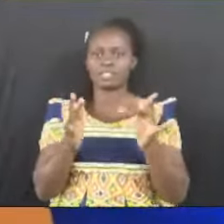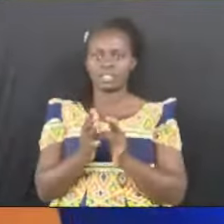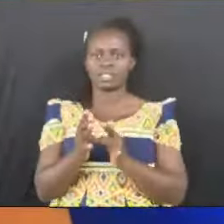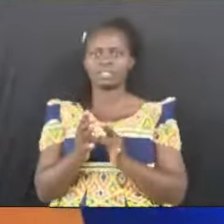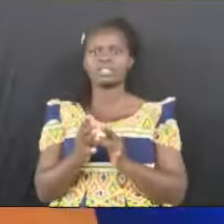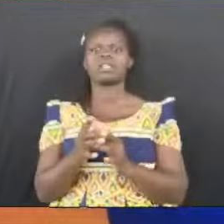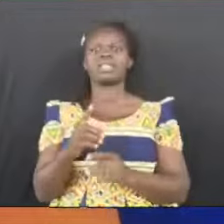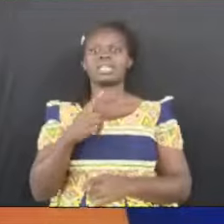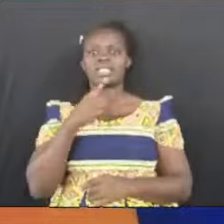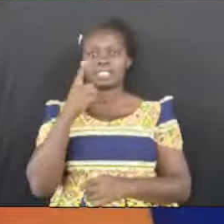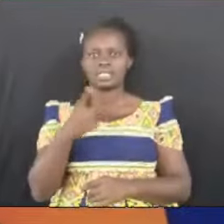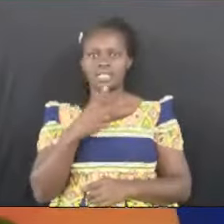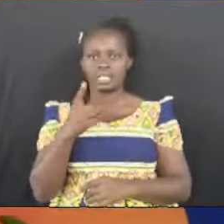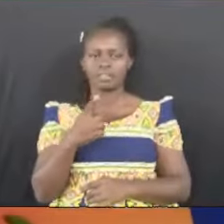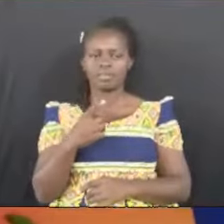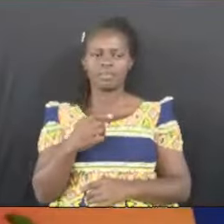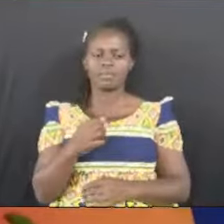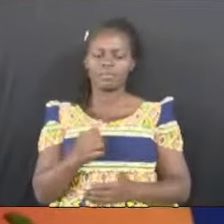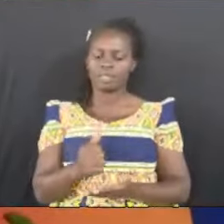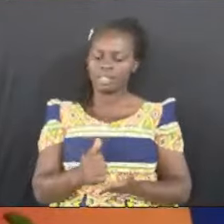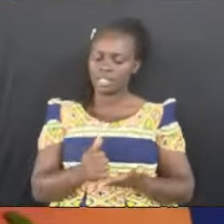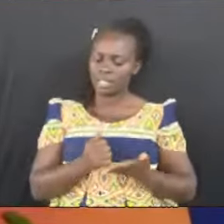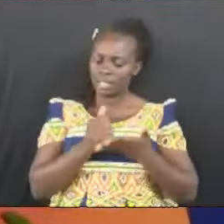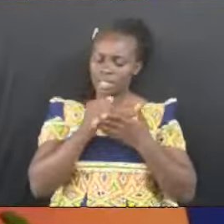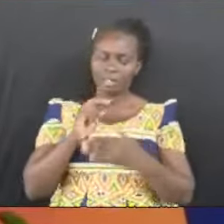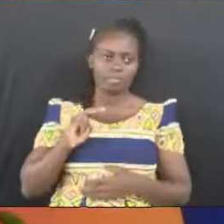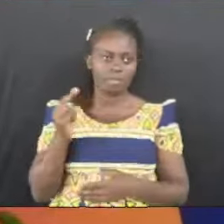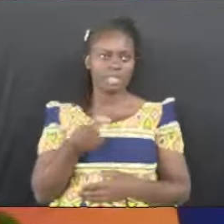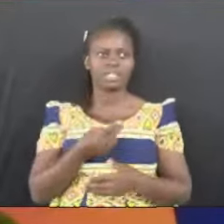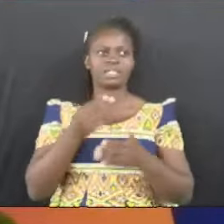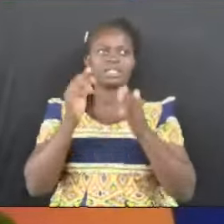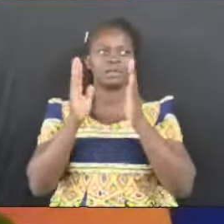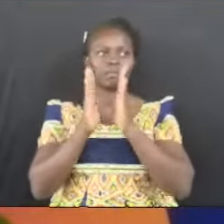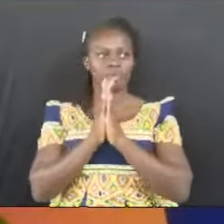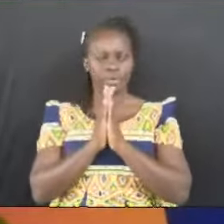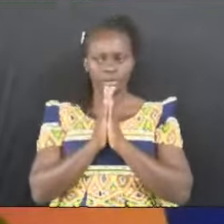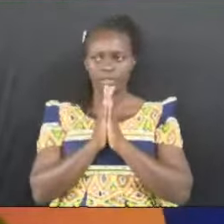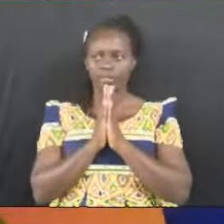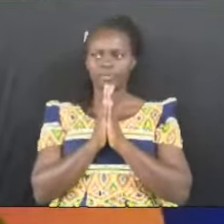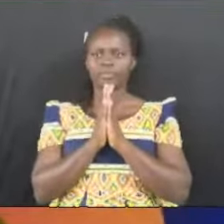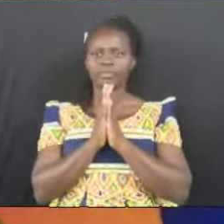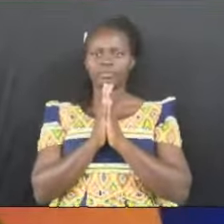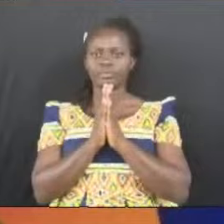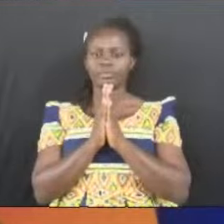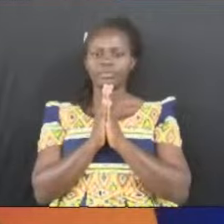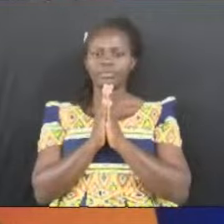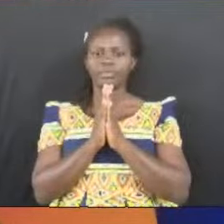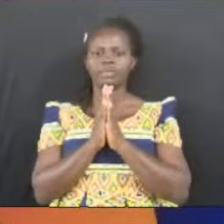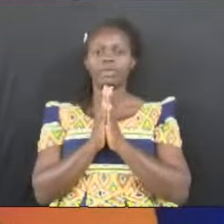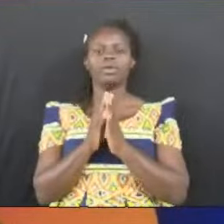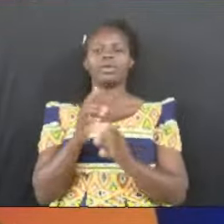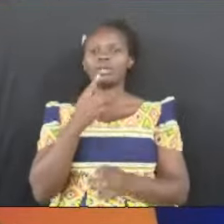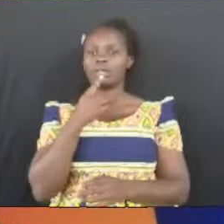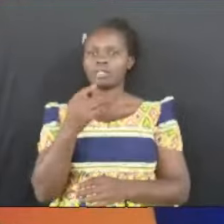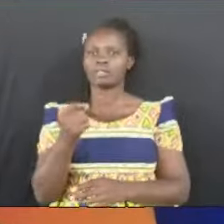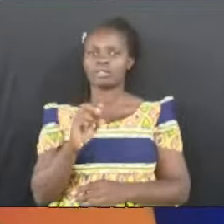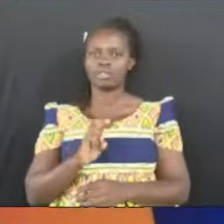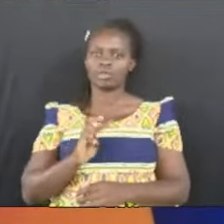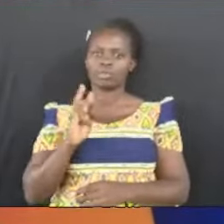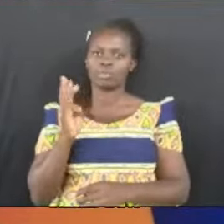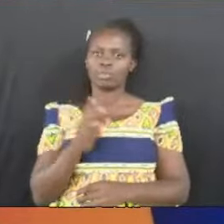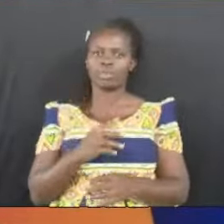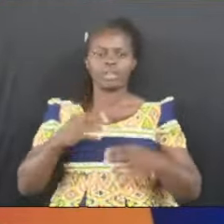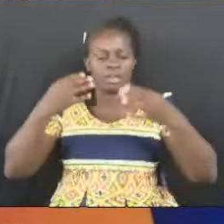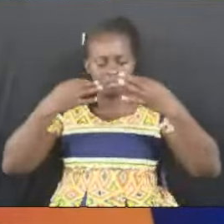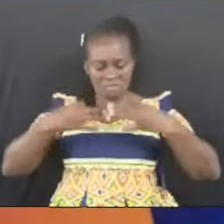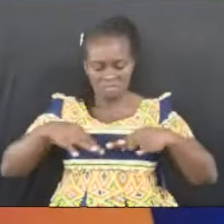clarifies, help us to pray that what we really need to be delivered from, the good news is